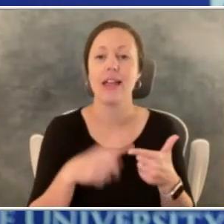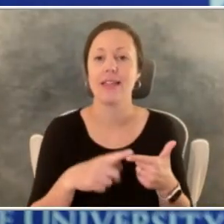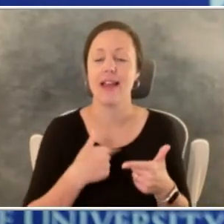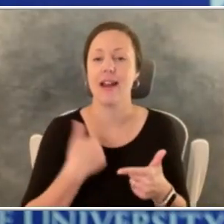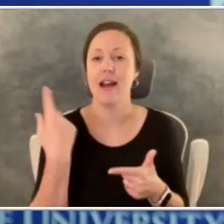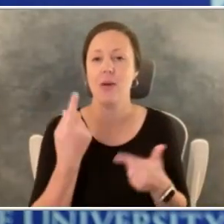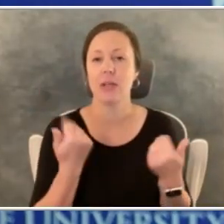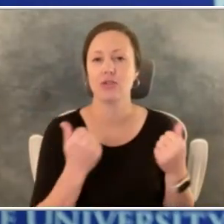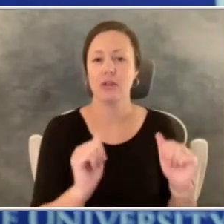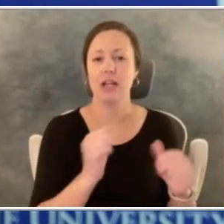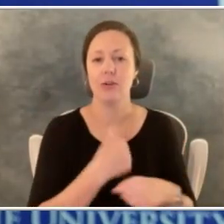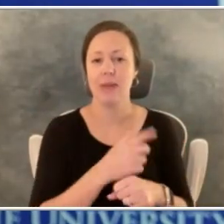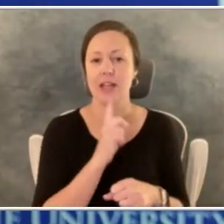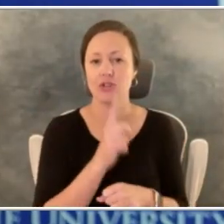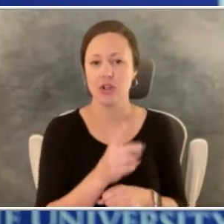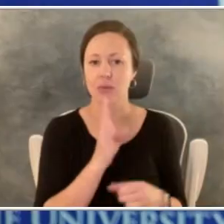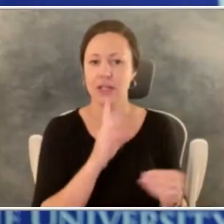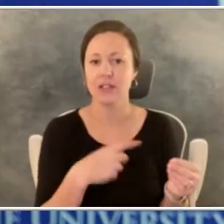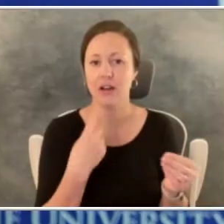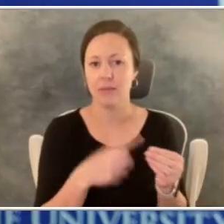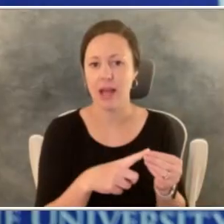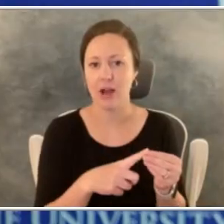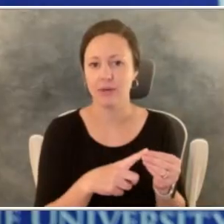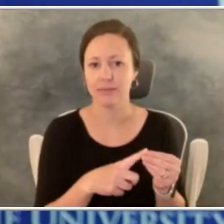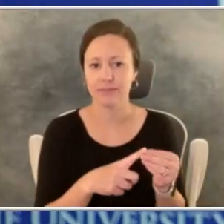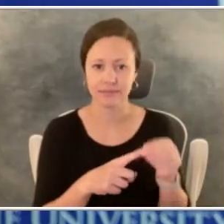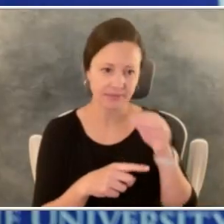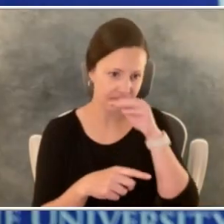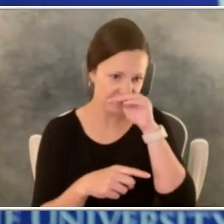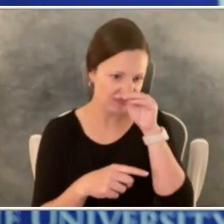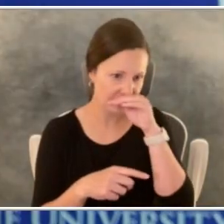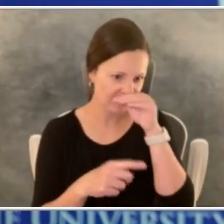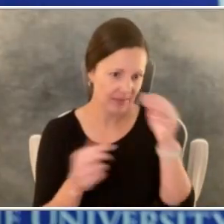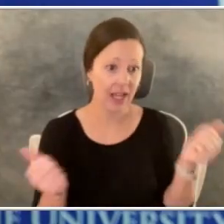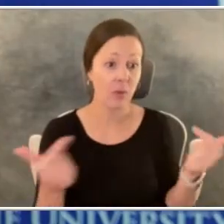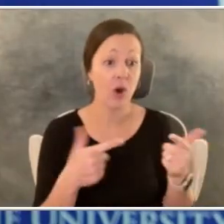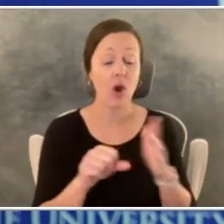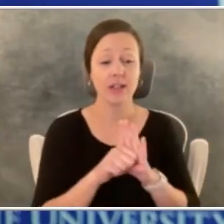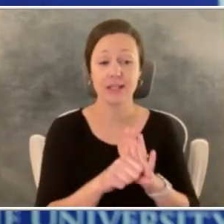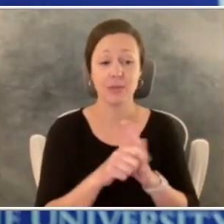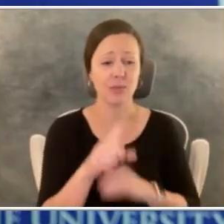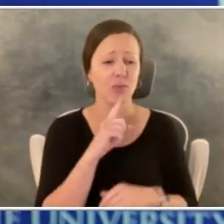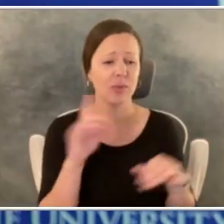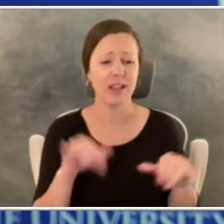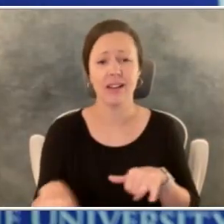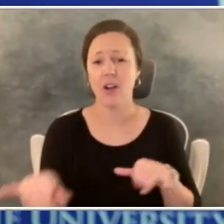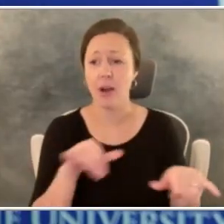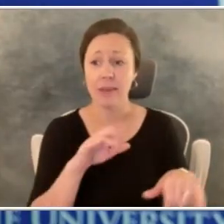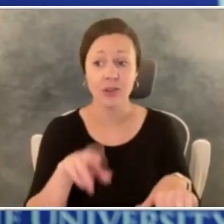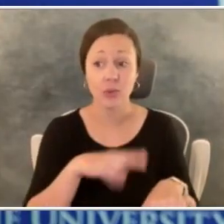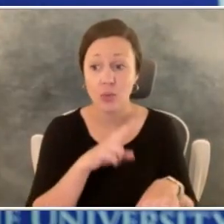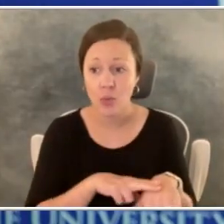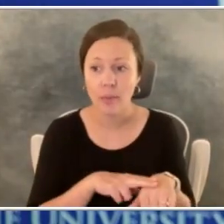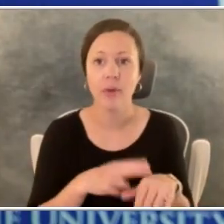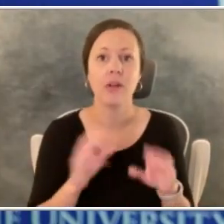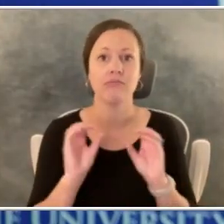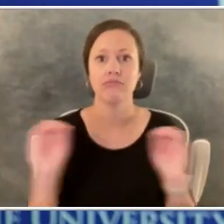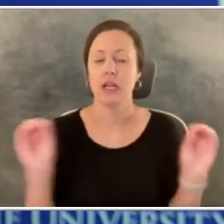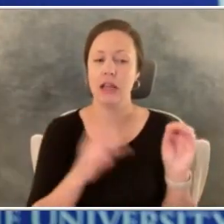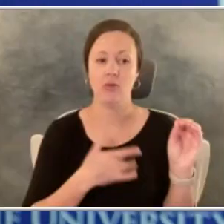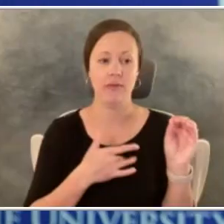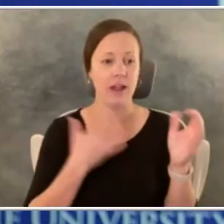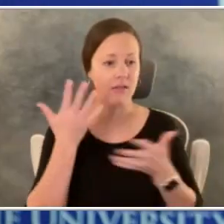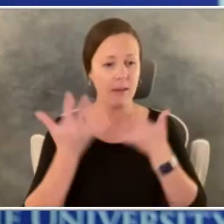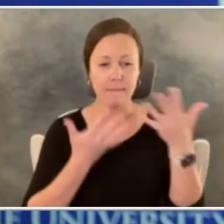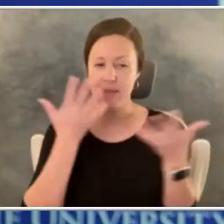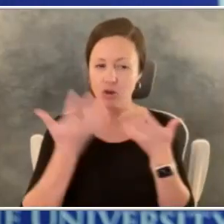sure, we talk about how all of these symptoms are very common. They are normal. There's nothing to be embarrassed about.